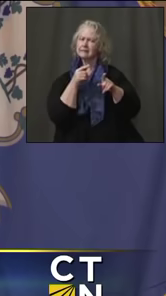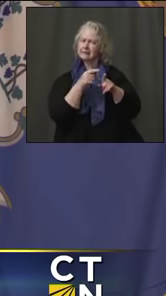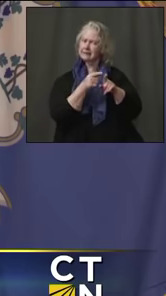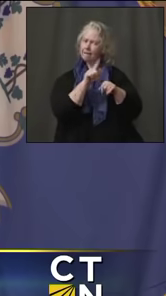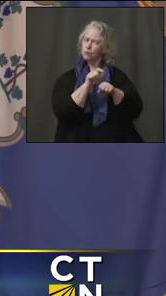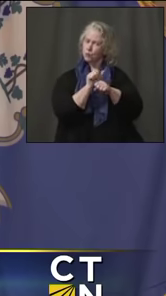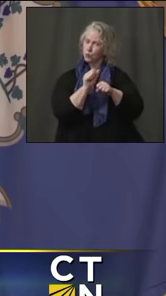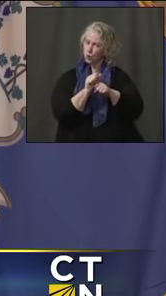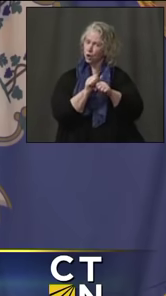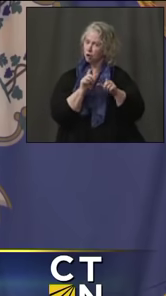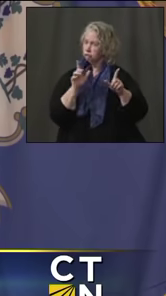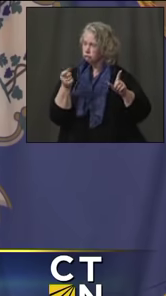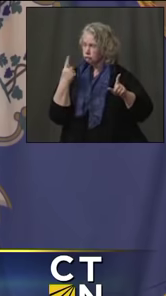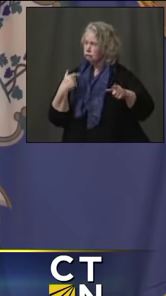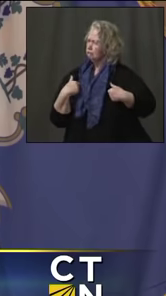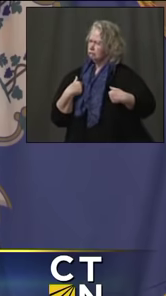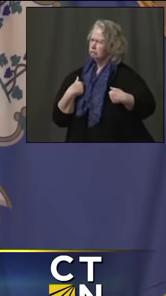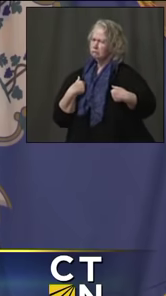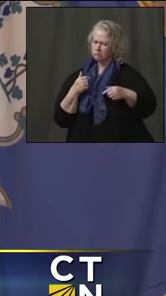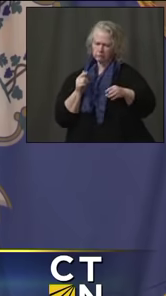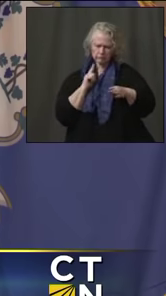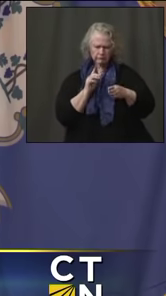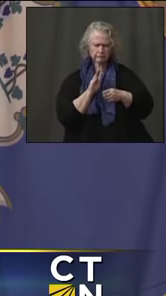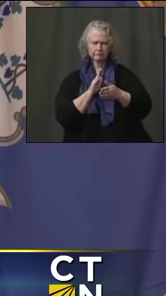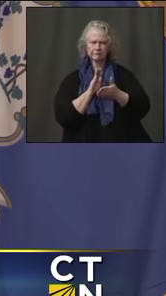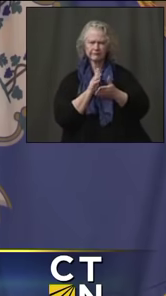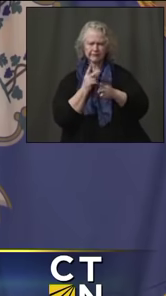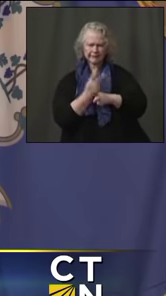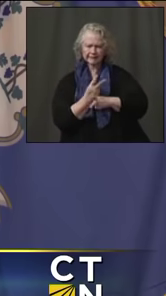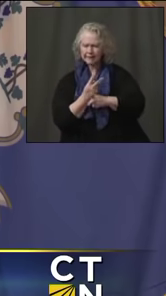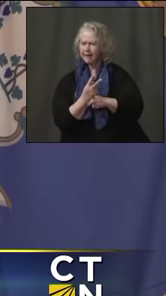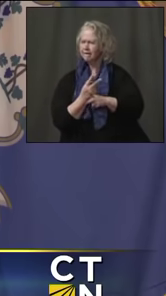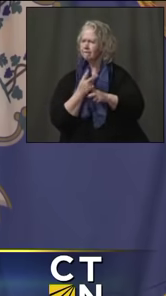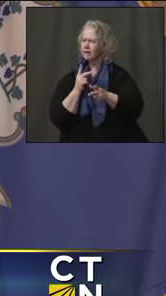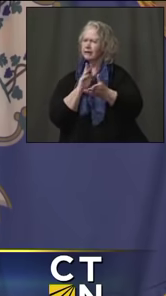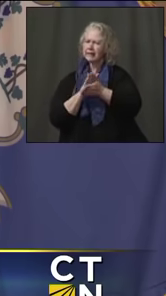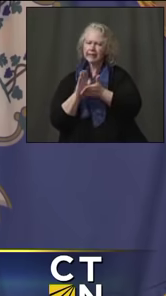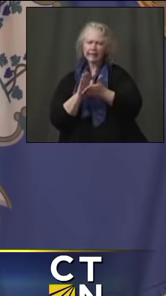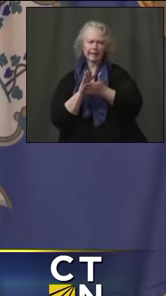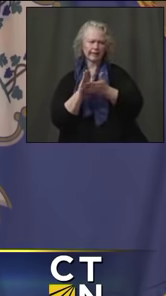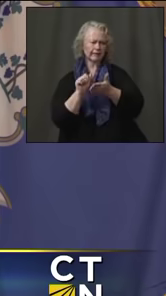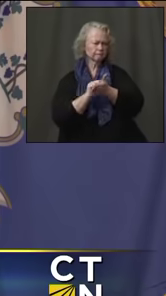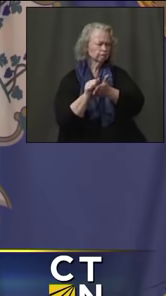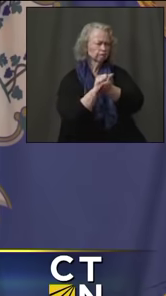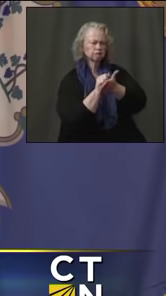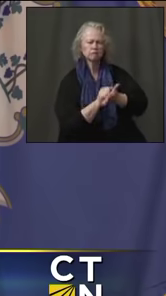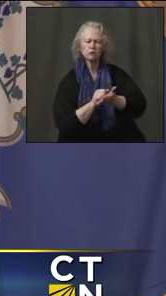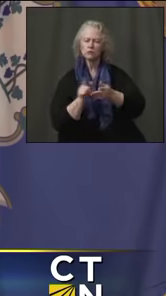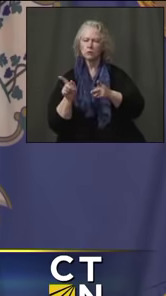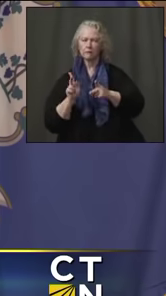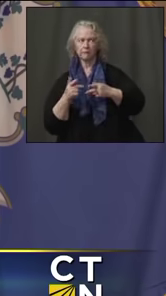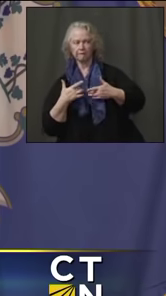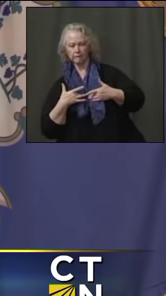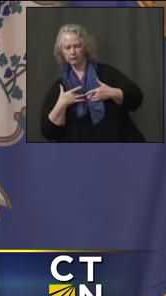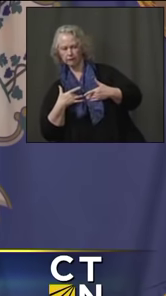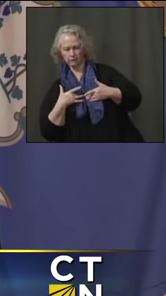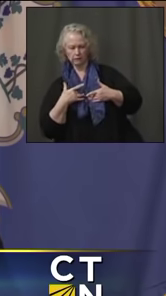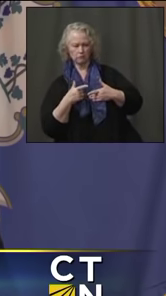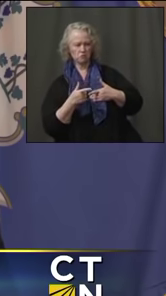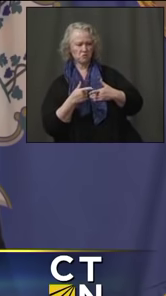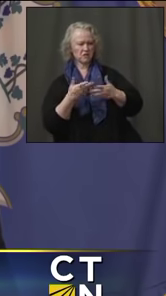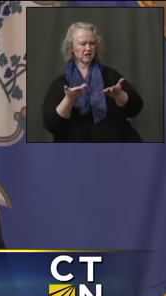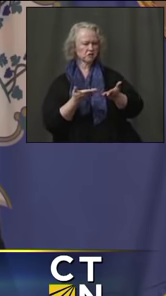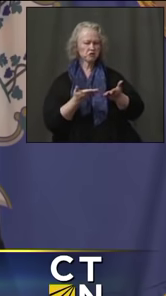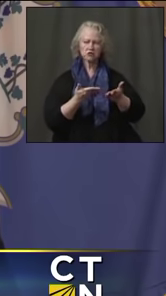that they're doing everything they can in terms of social distancing and disinfecting to make sure people know that they're safe going forward doing that.